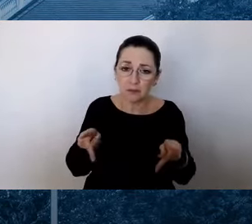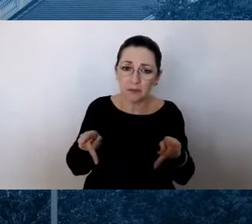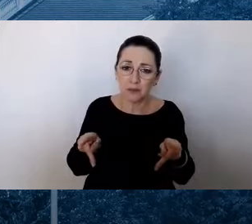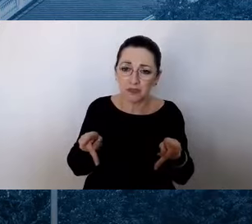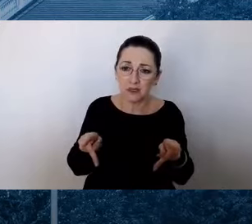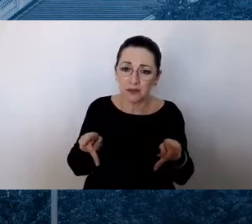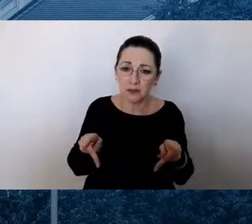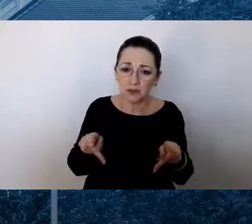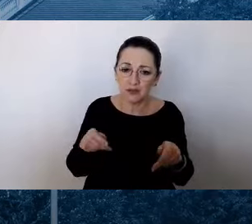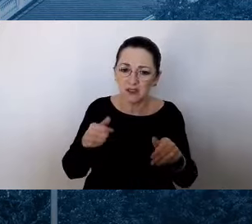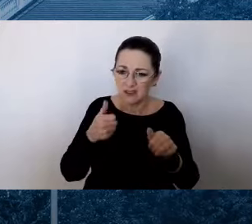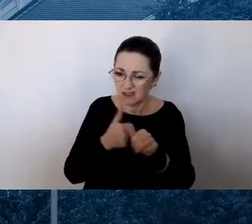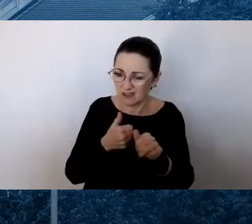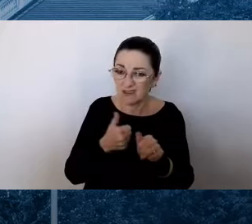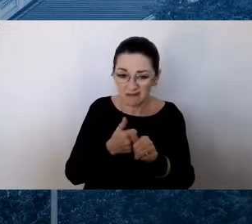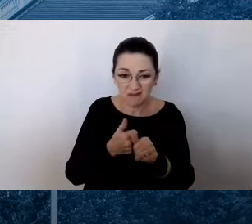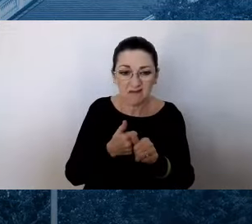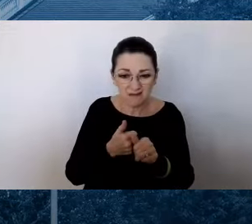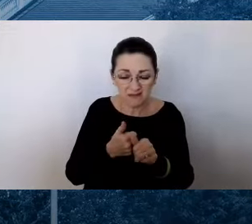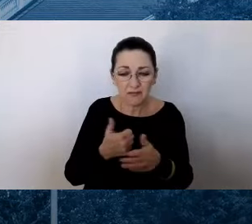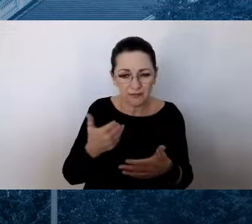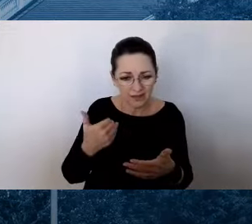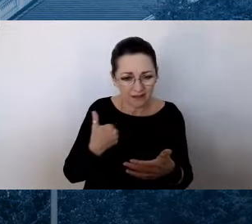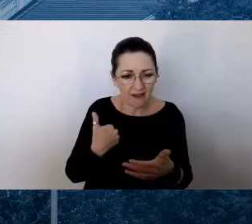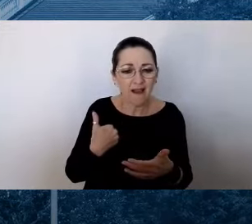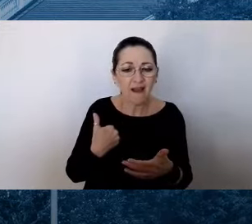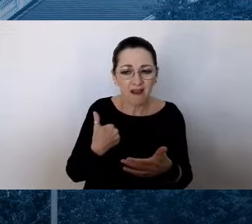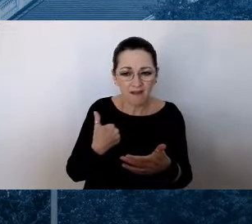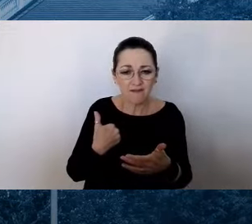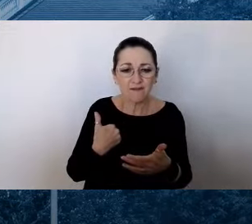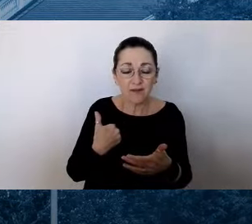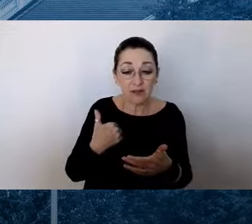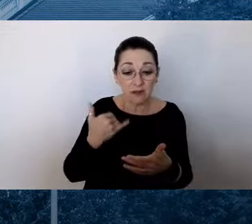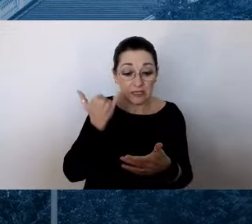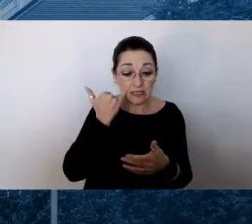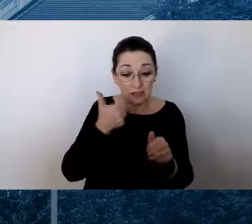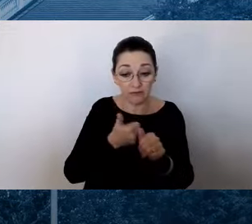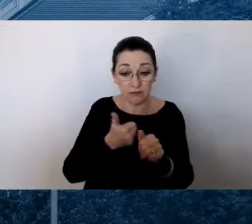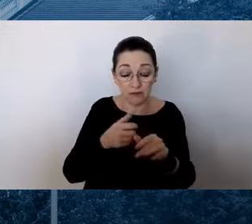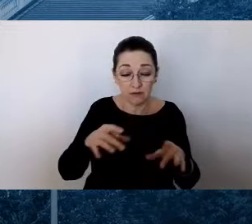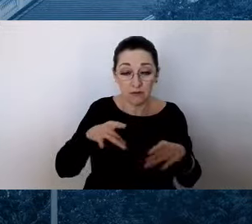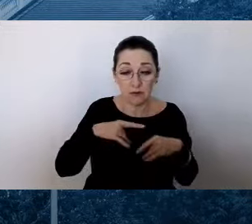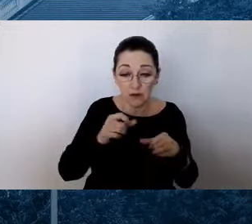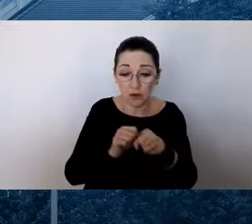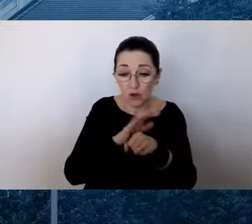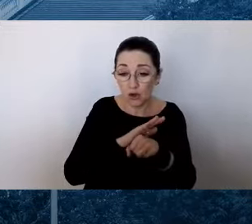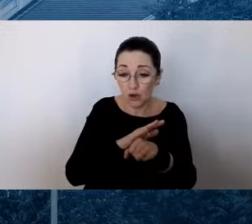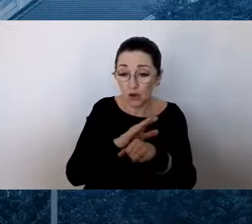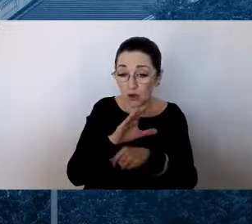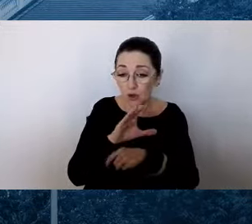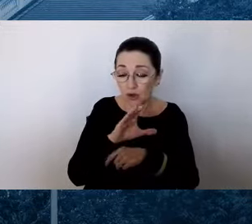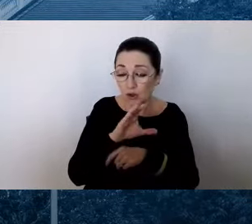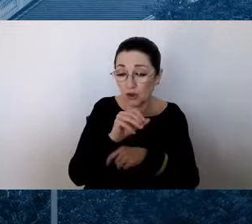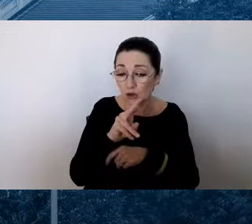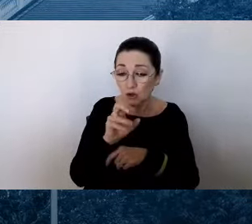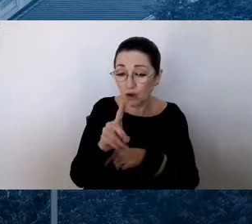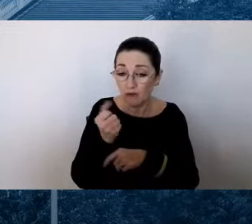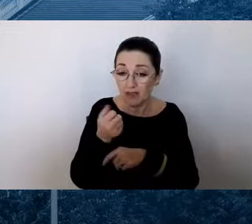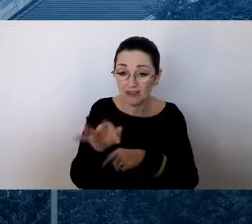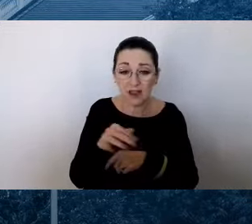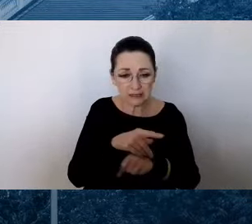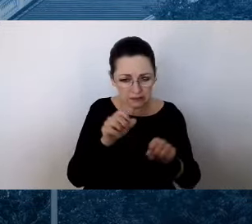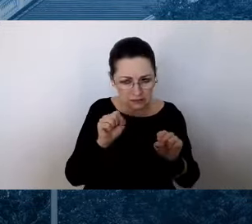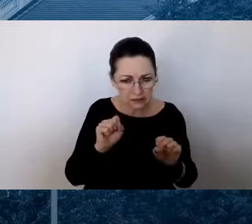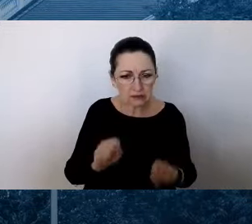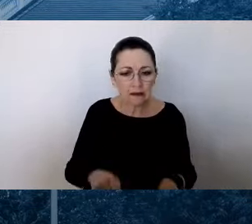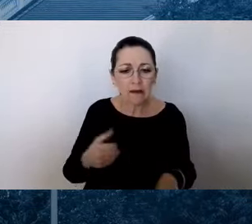suffering from severe consequences or long-term consequences of COVID-19. So we all should try to avoid this. Now, of